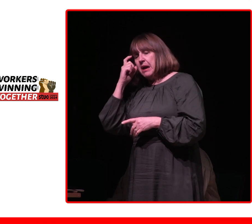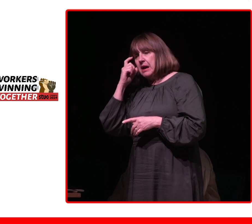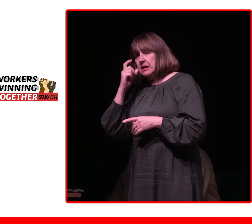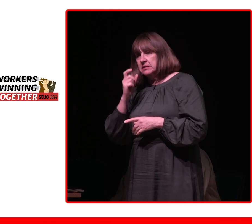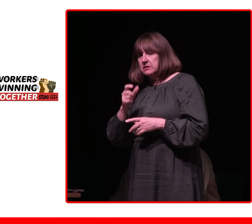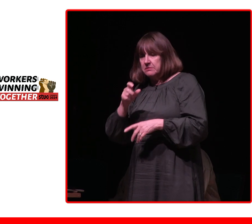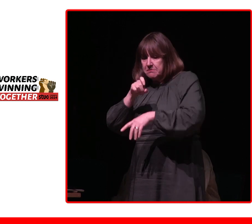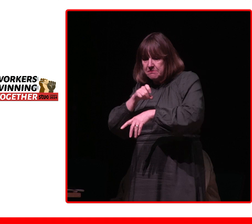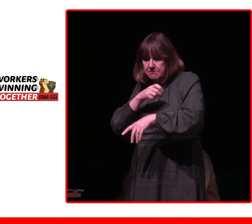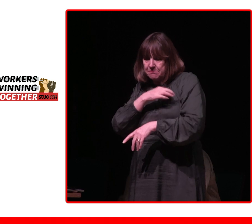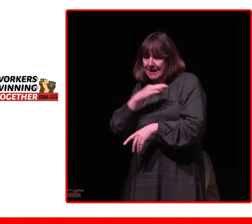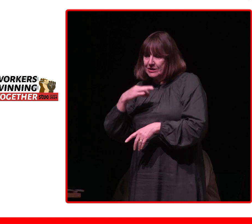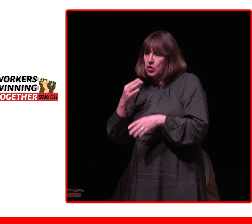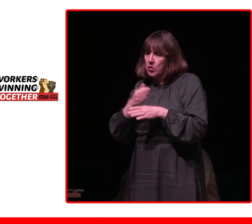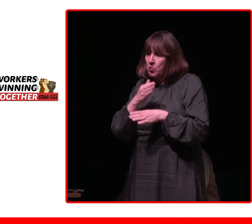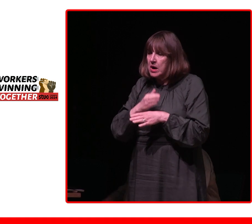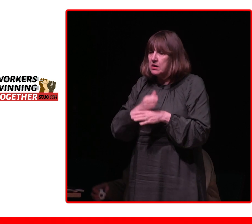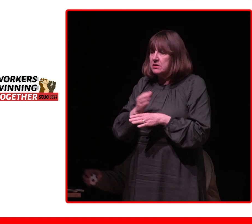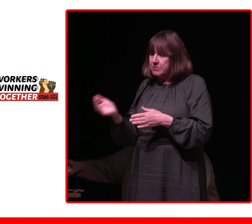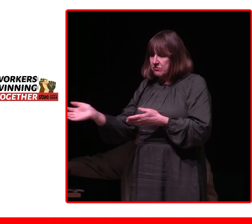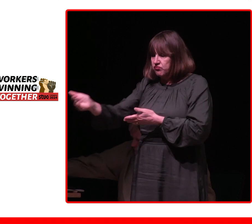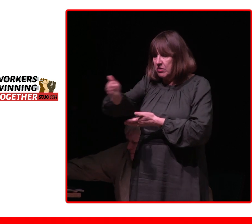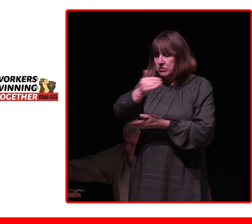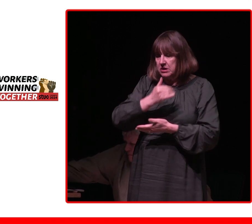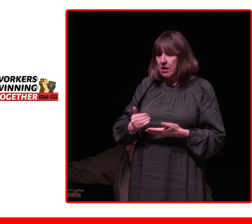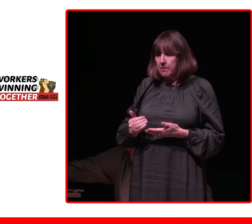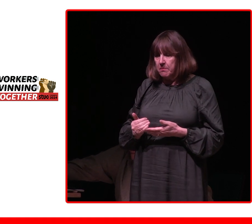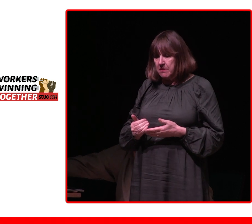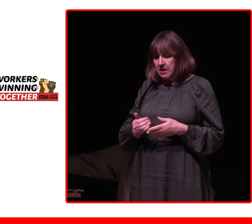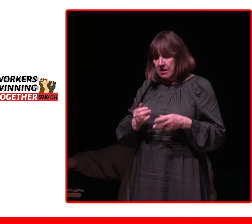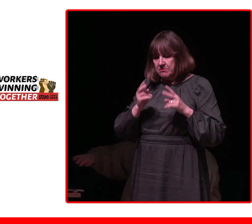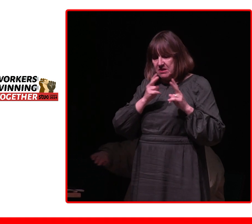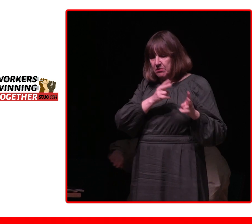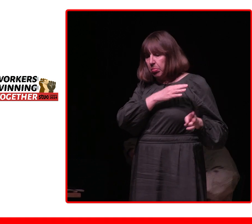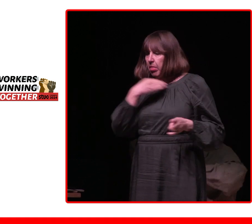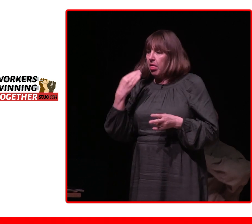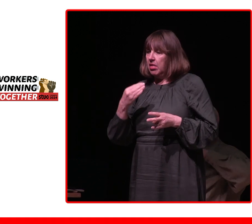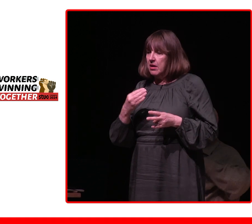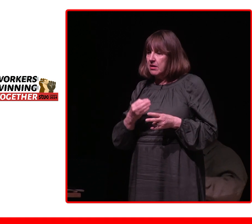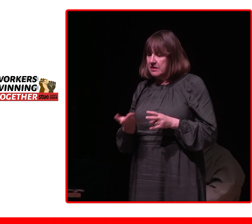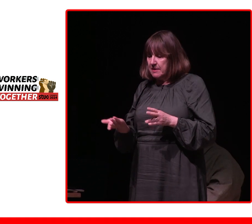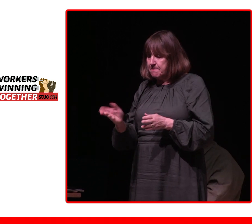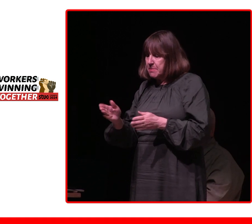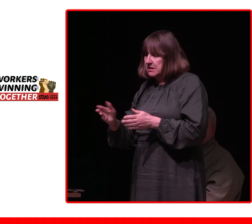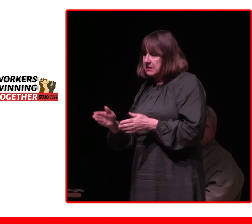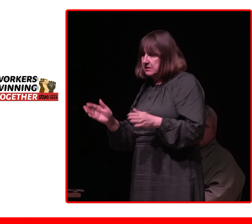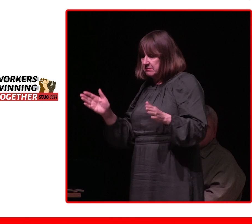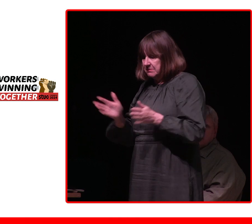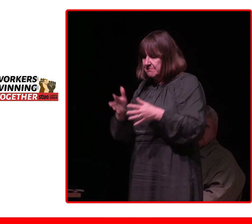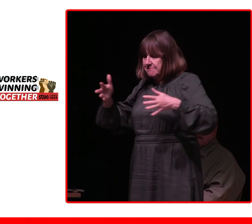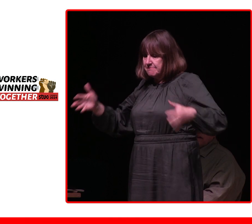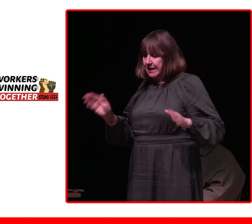up, abducted, tortured, with their bodies buried in mass graves. The Israeli war machine now seems